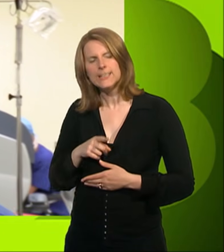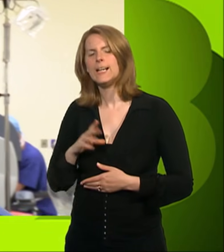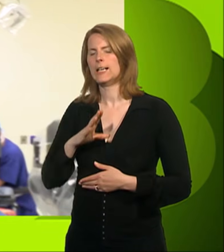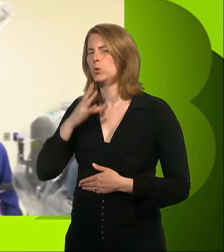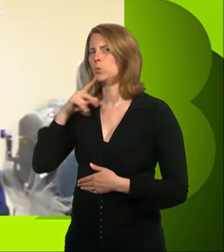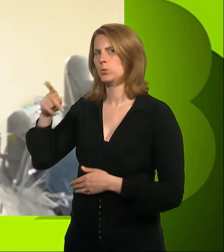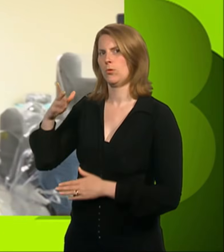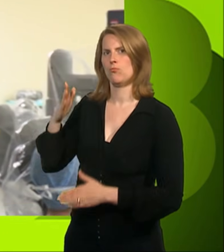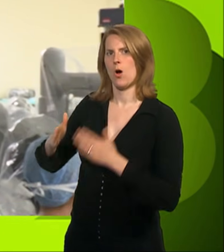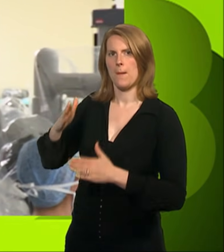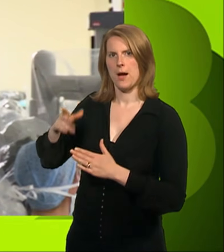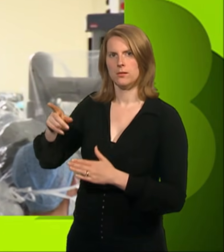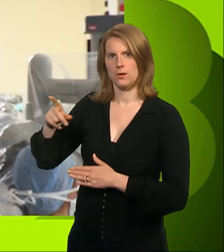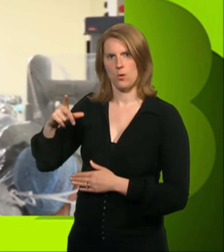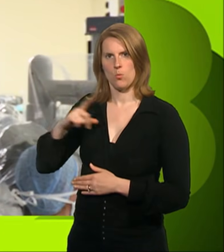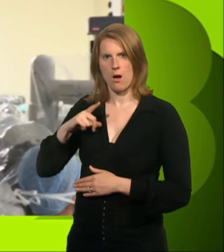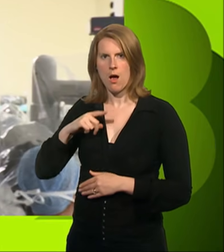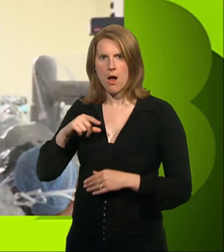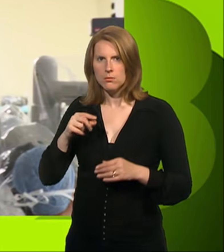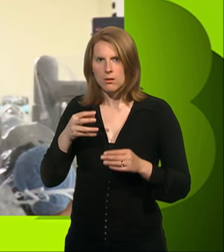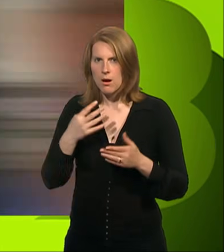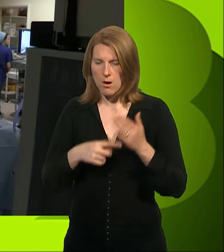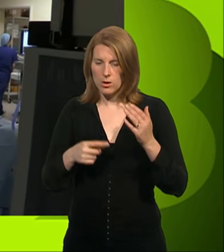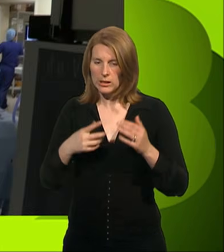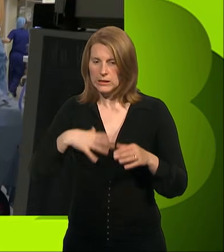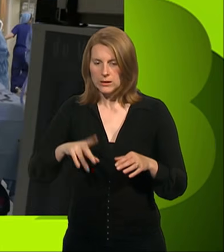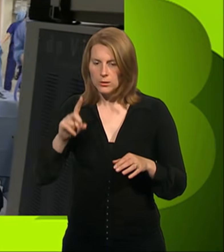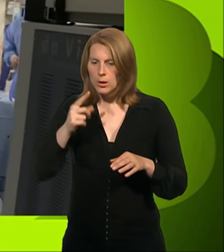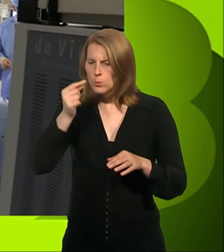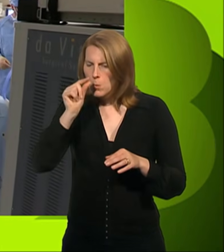incisions rather than making a big incision on the tummy.